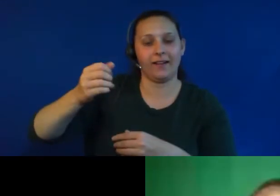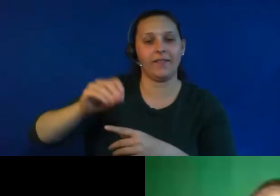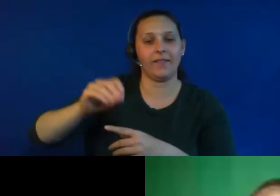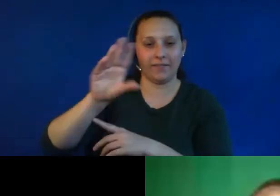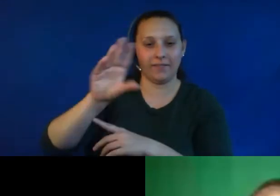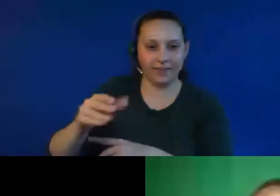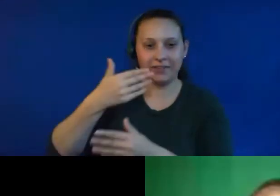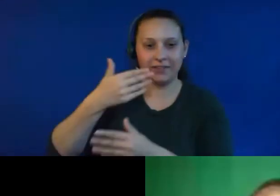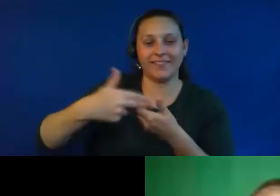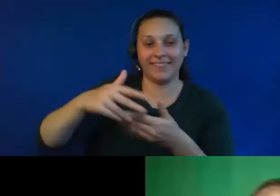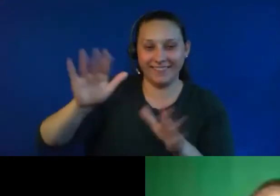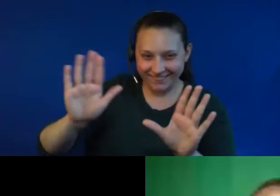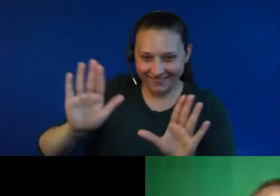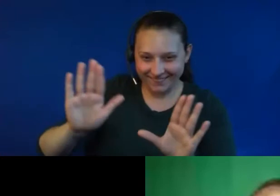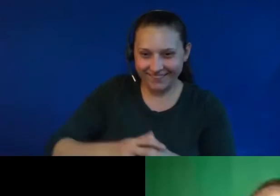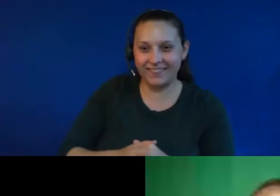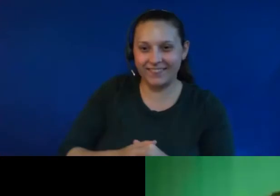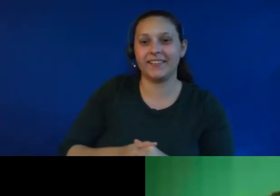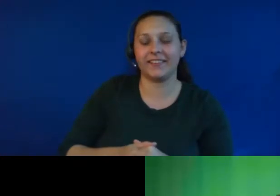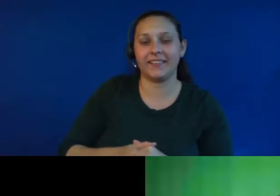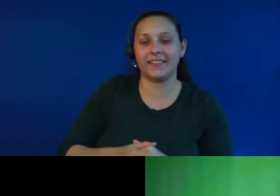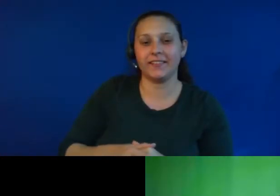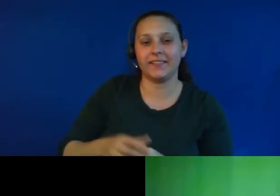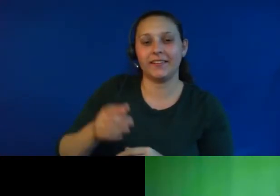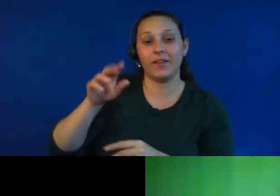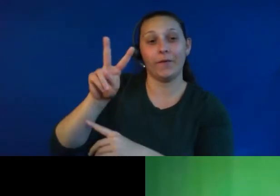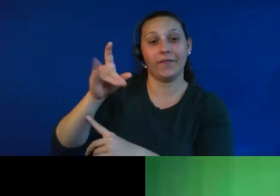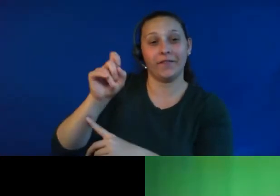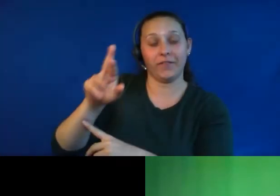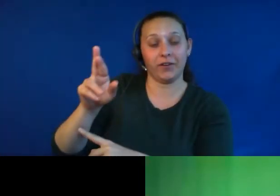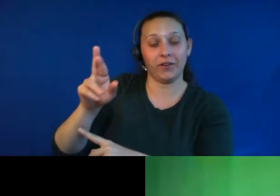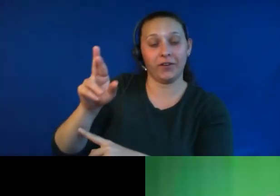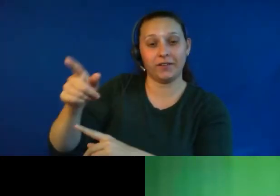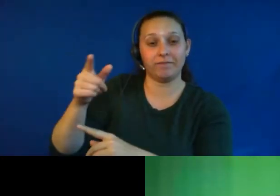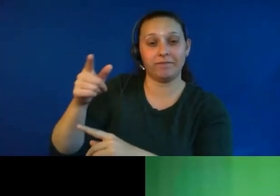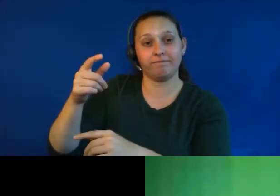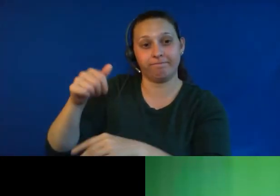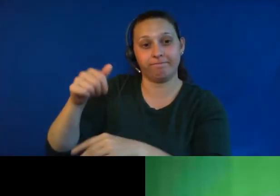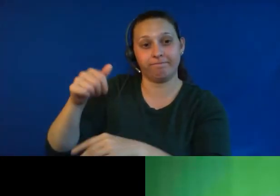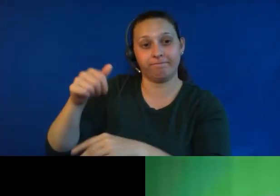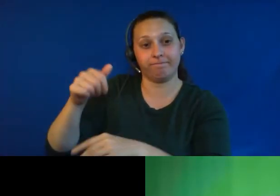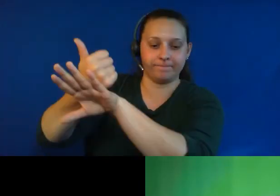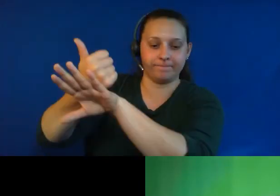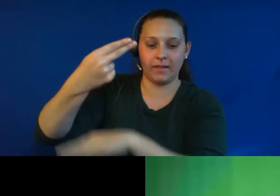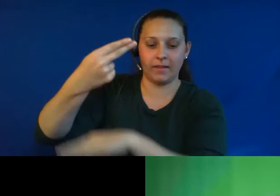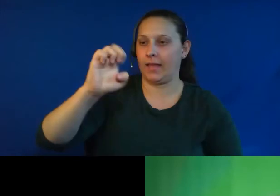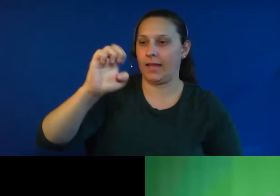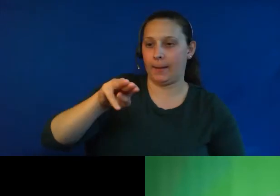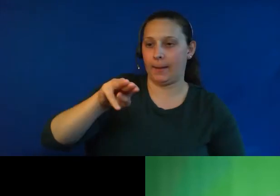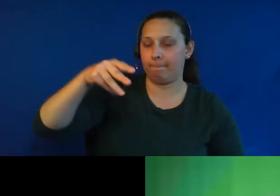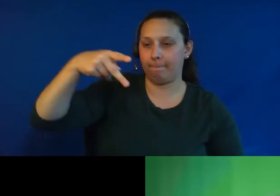So Victor is the founder of HEMPAD South Africa and was also